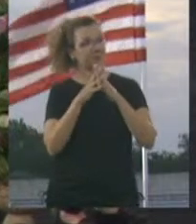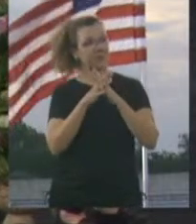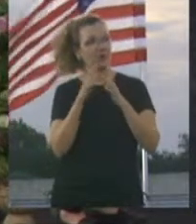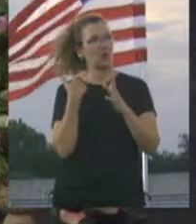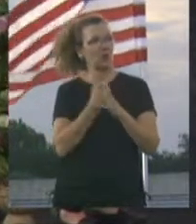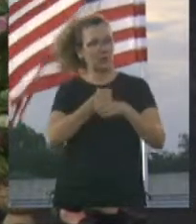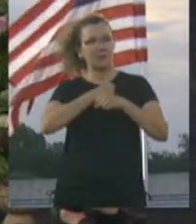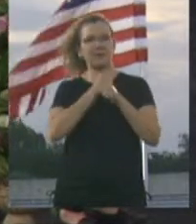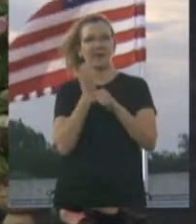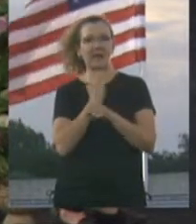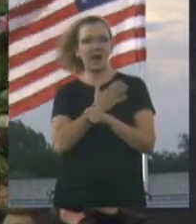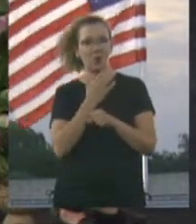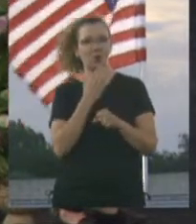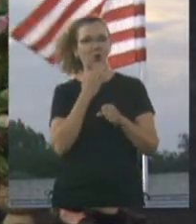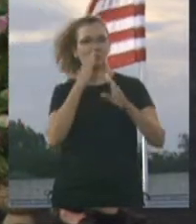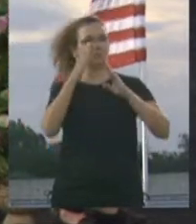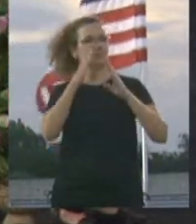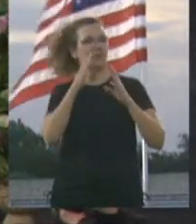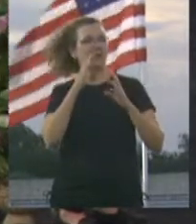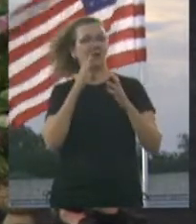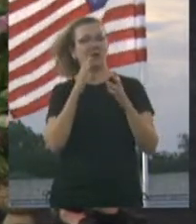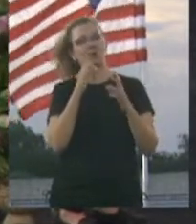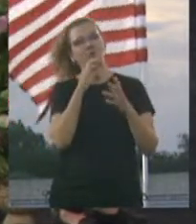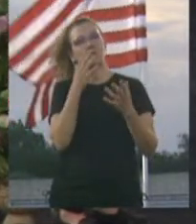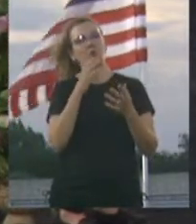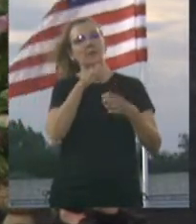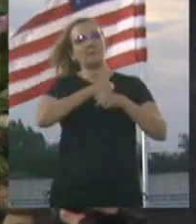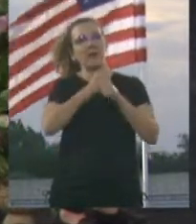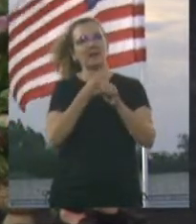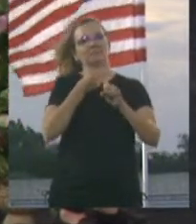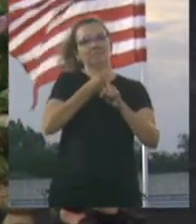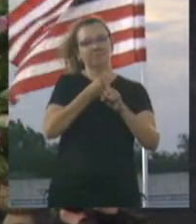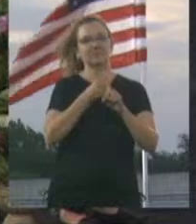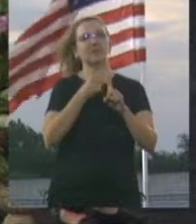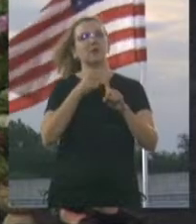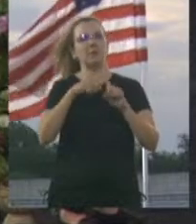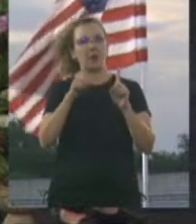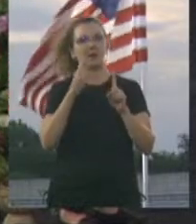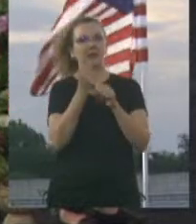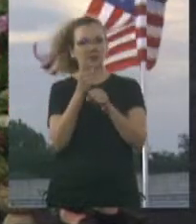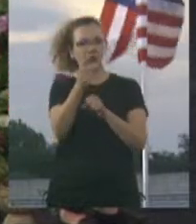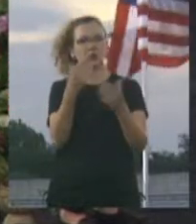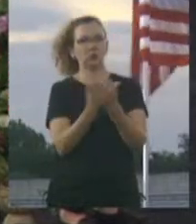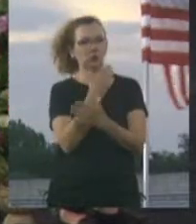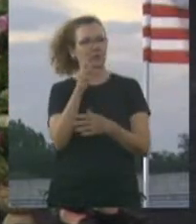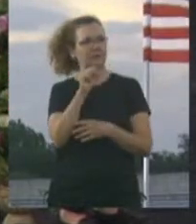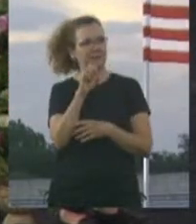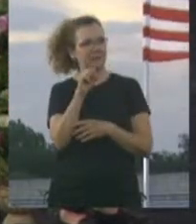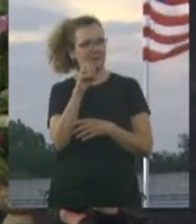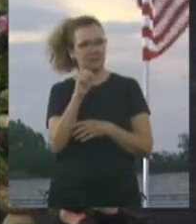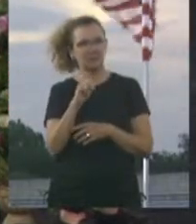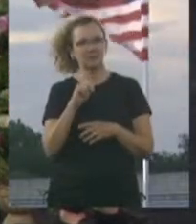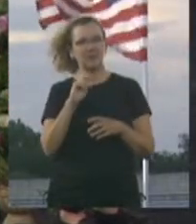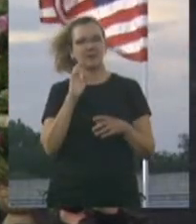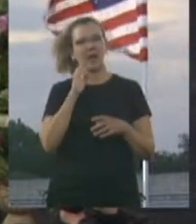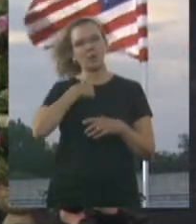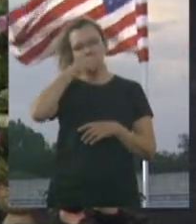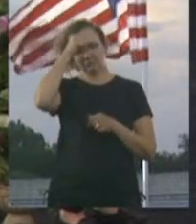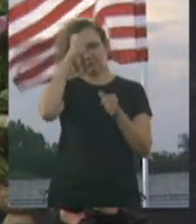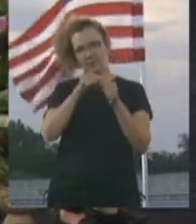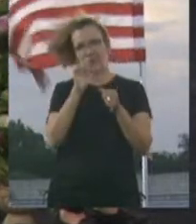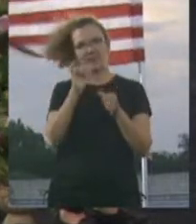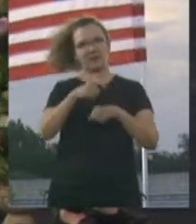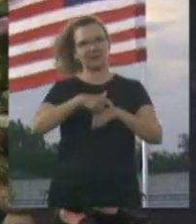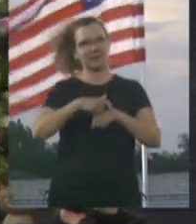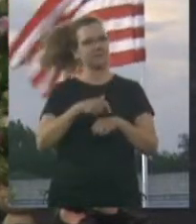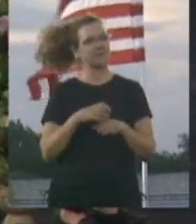our mark, and next year is another year and another season. You all have made my high school experience one that I will never forget. To my teachers and